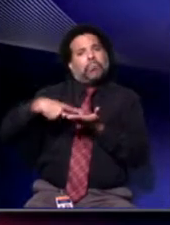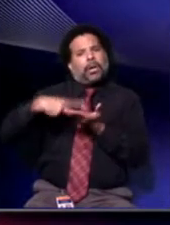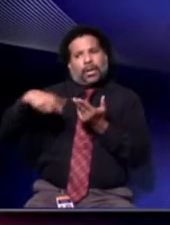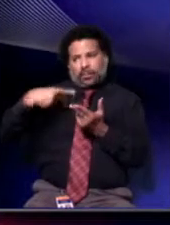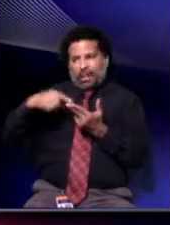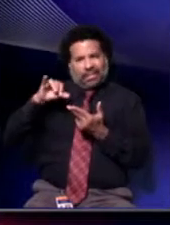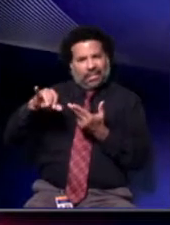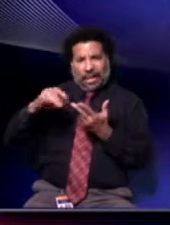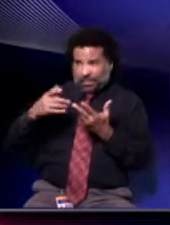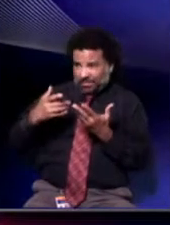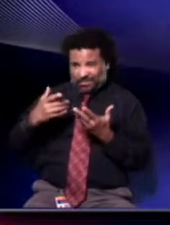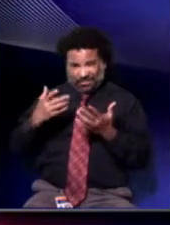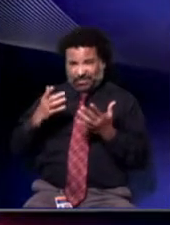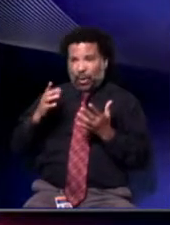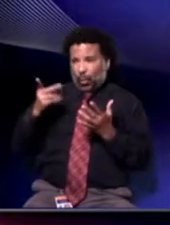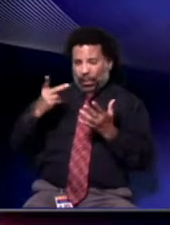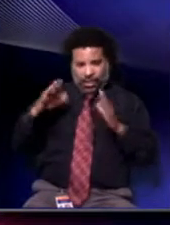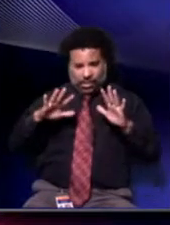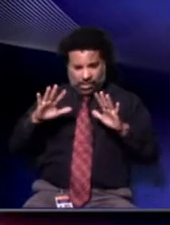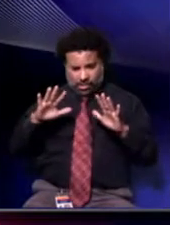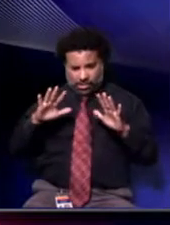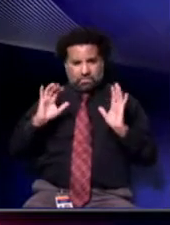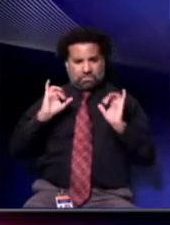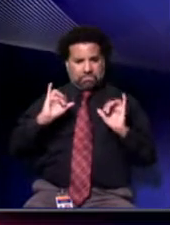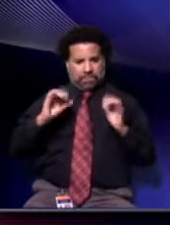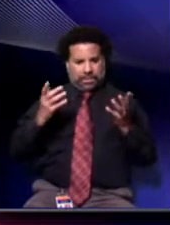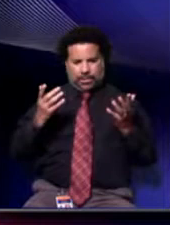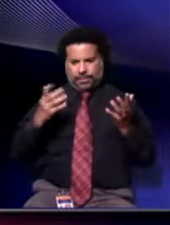when we kind of decide how we want to